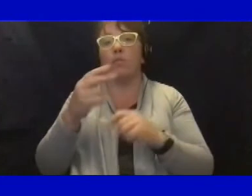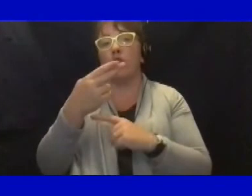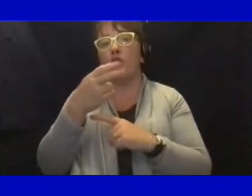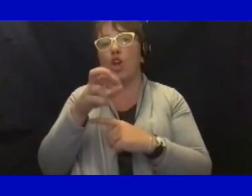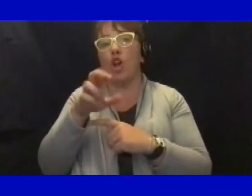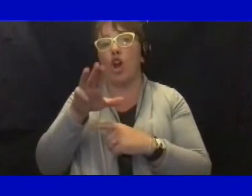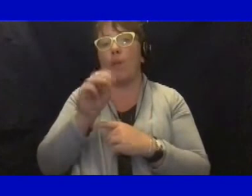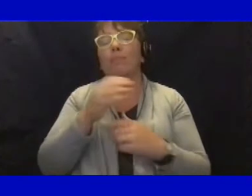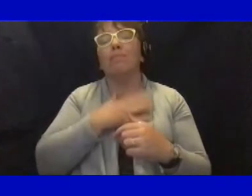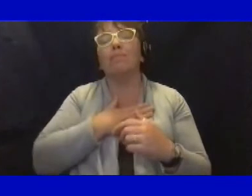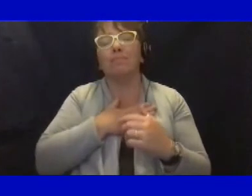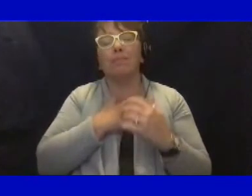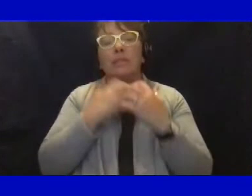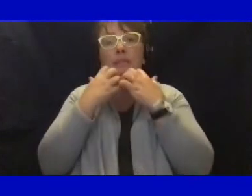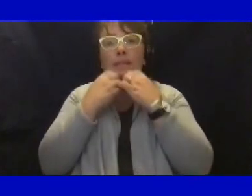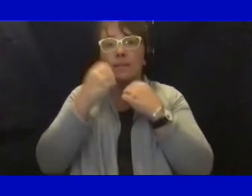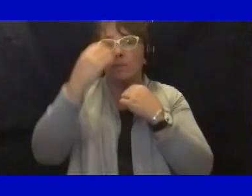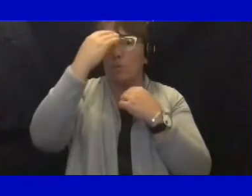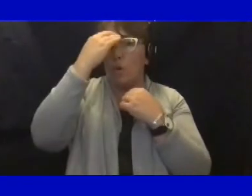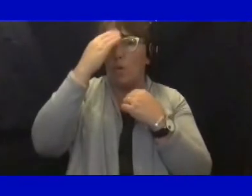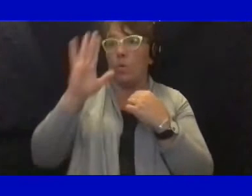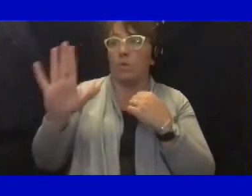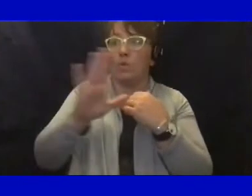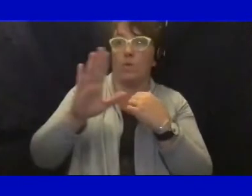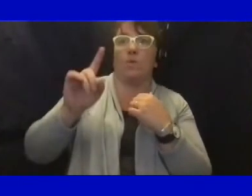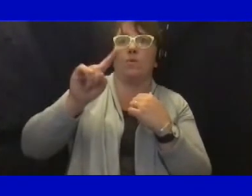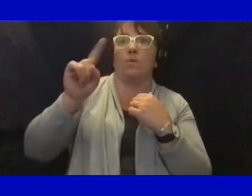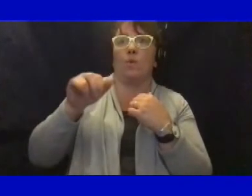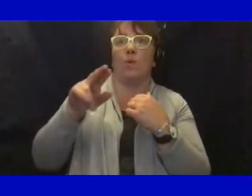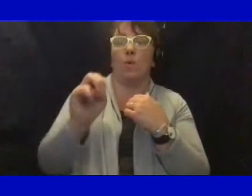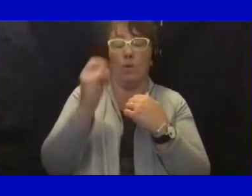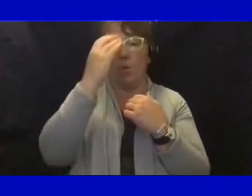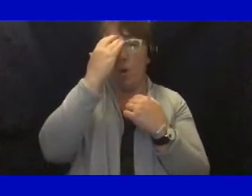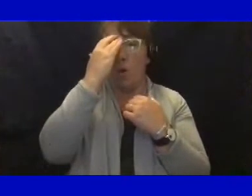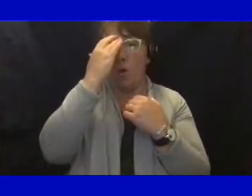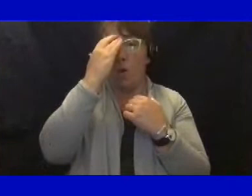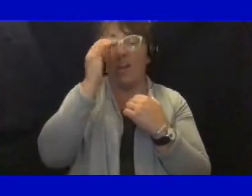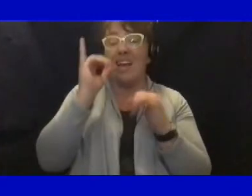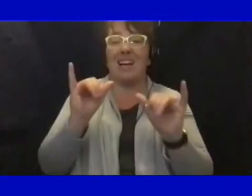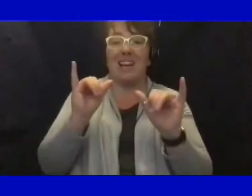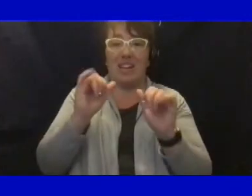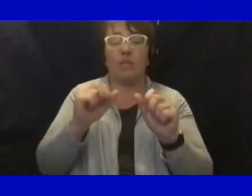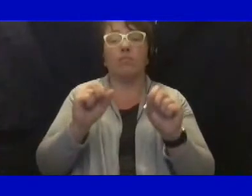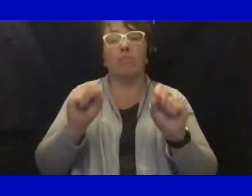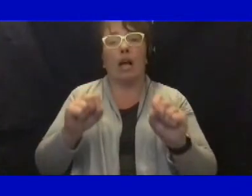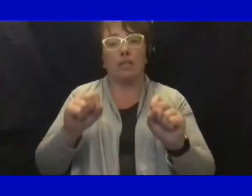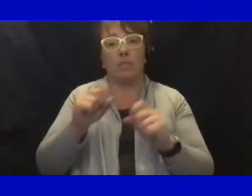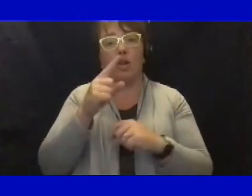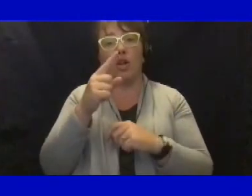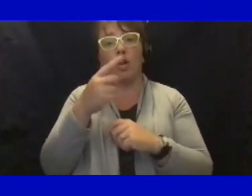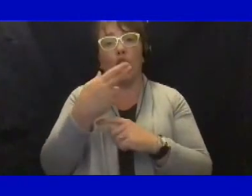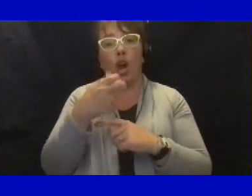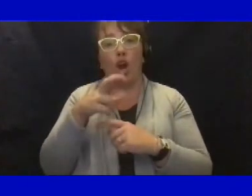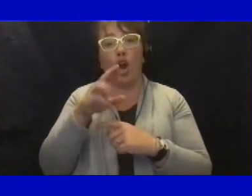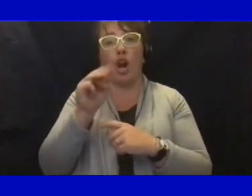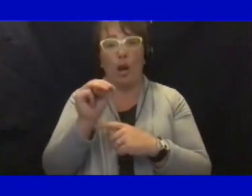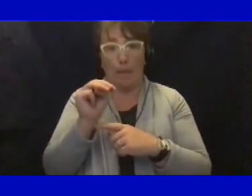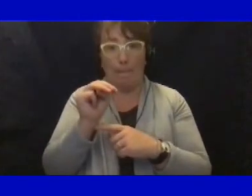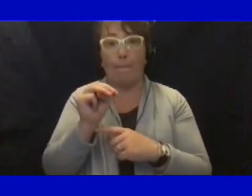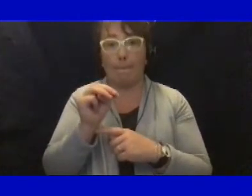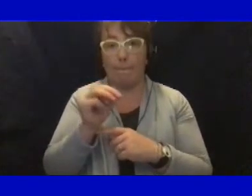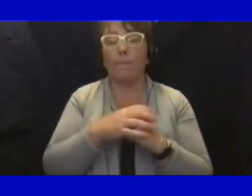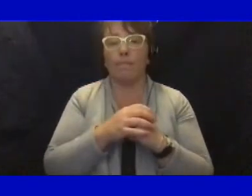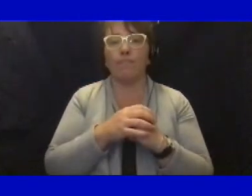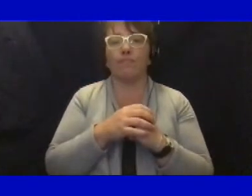are. So what I want to do now is just walk through the canyons. I'm going to start with Myers Canyon and work my way west. When